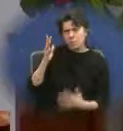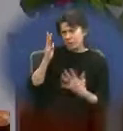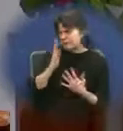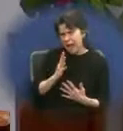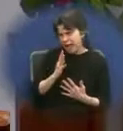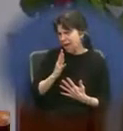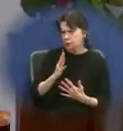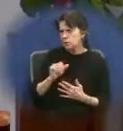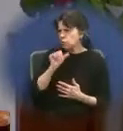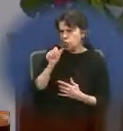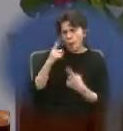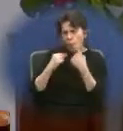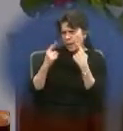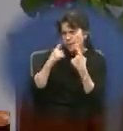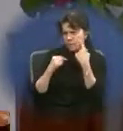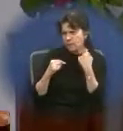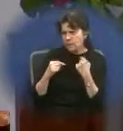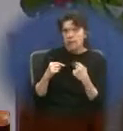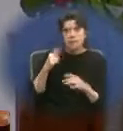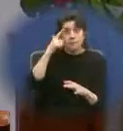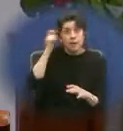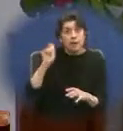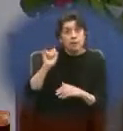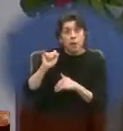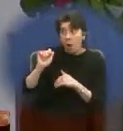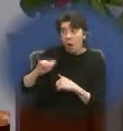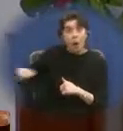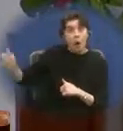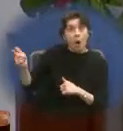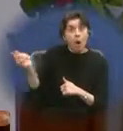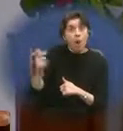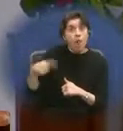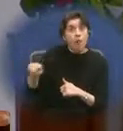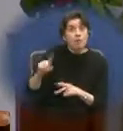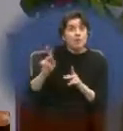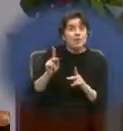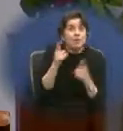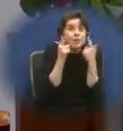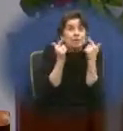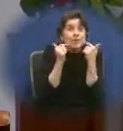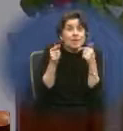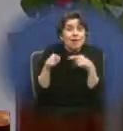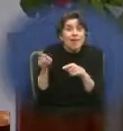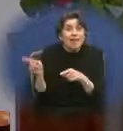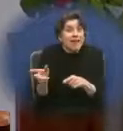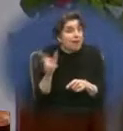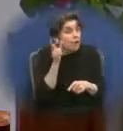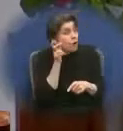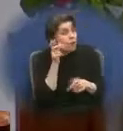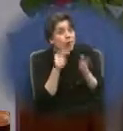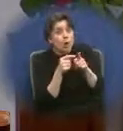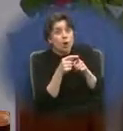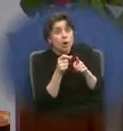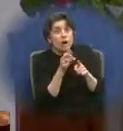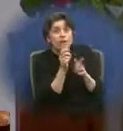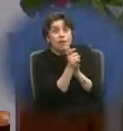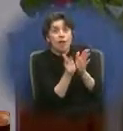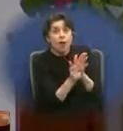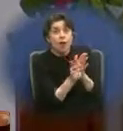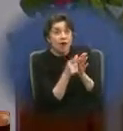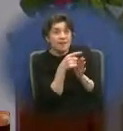sad, and do not weep. For all the people were weeping as they heard the words of the law. He said